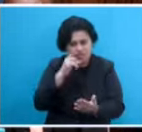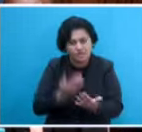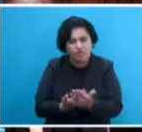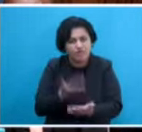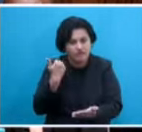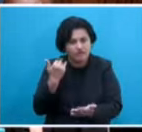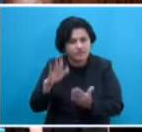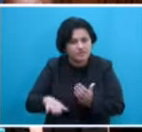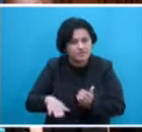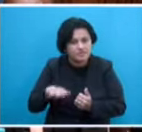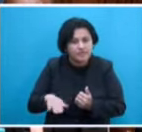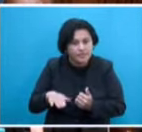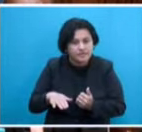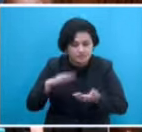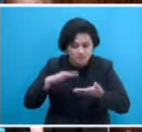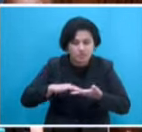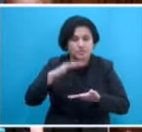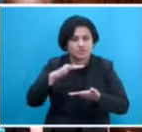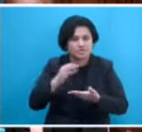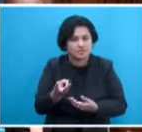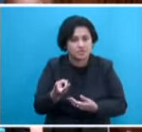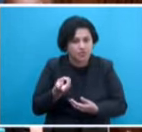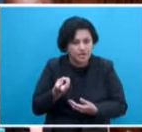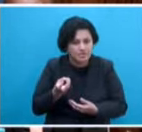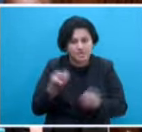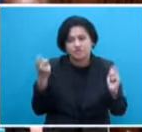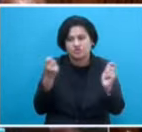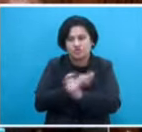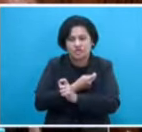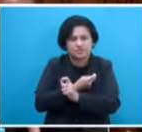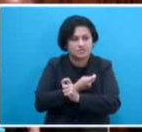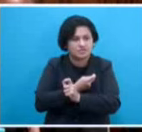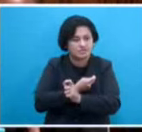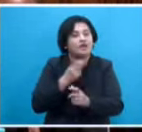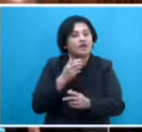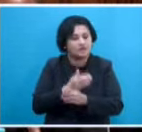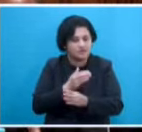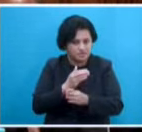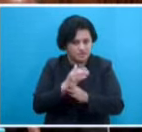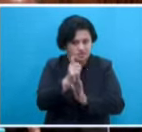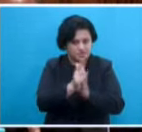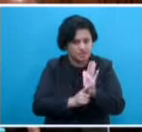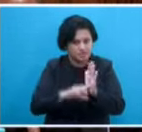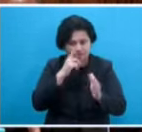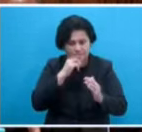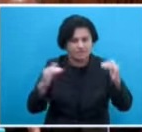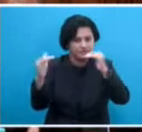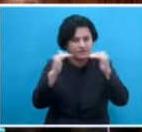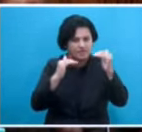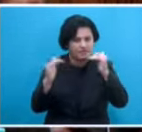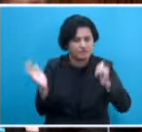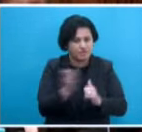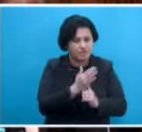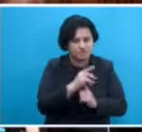fight for our poor, to increase the minimum wage and change our labor laws to be fair and just to workers. We shall not